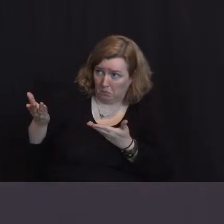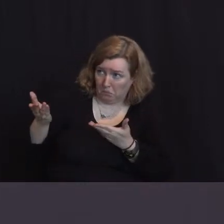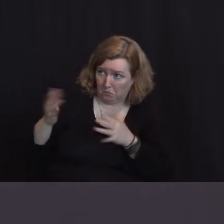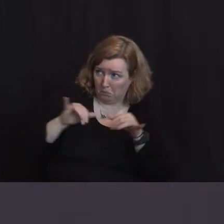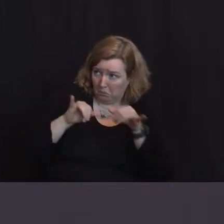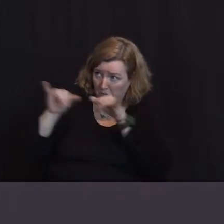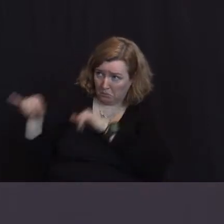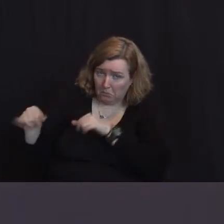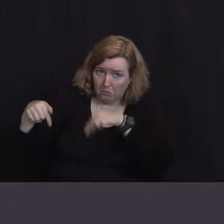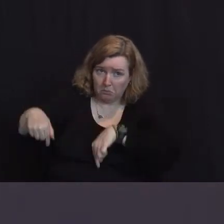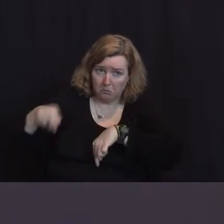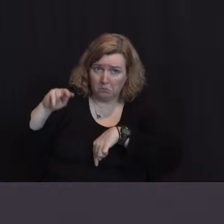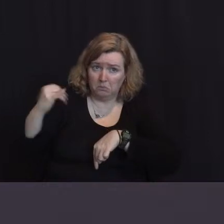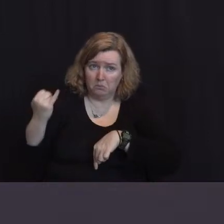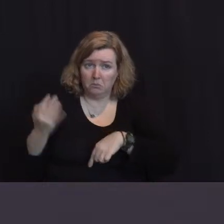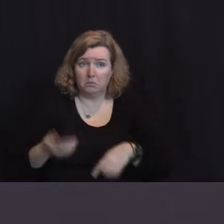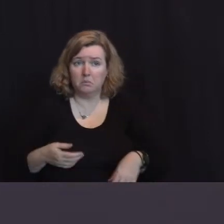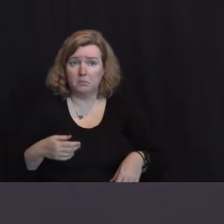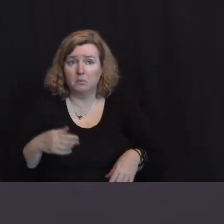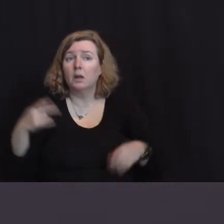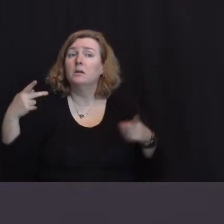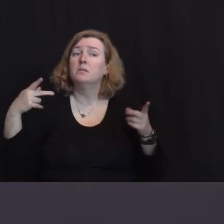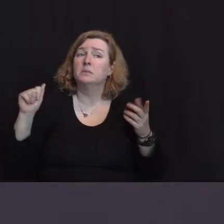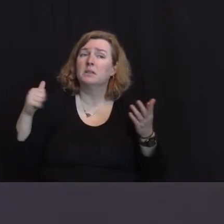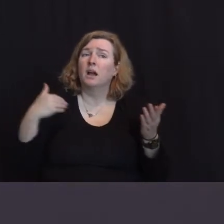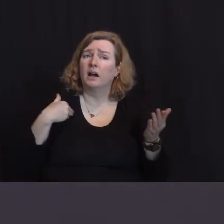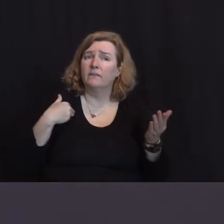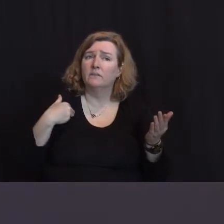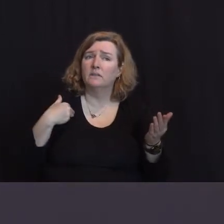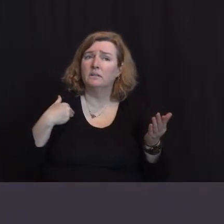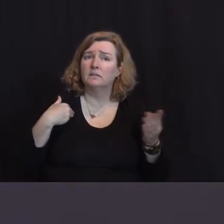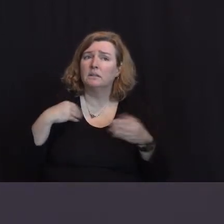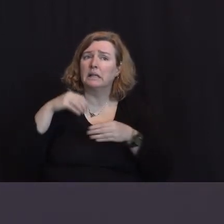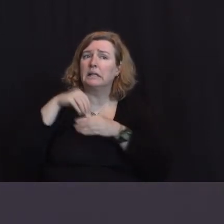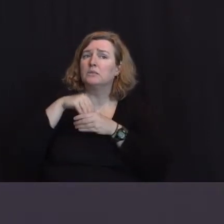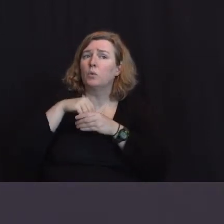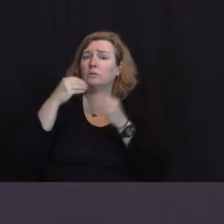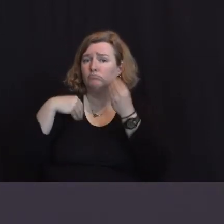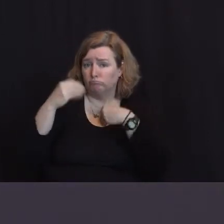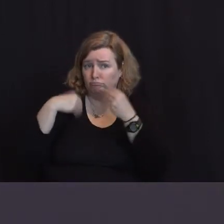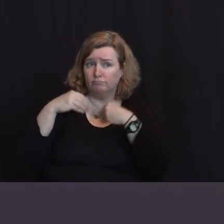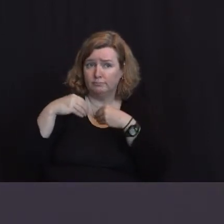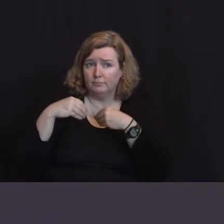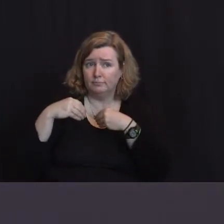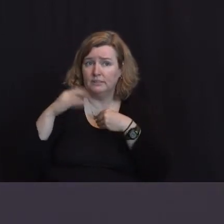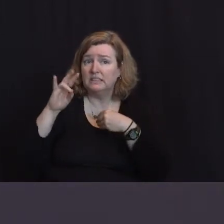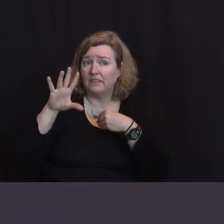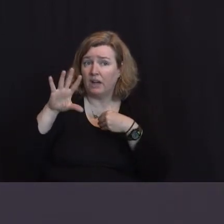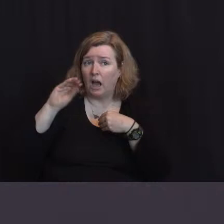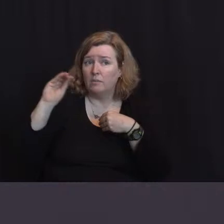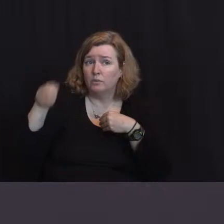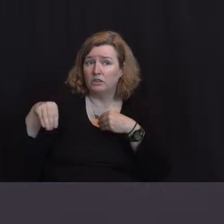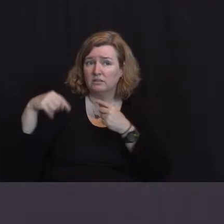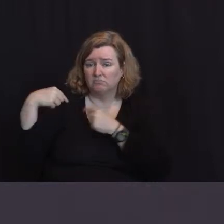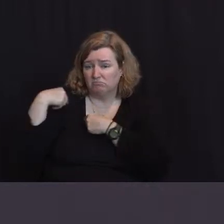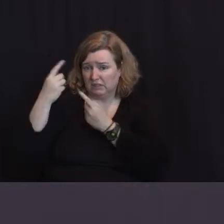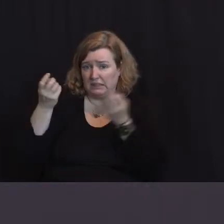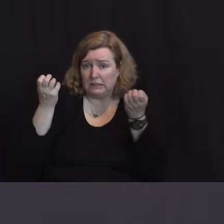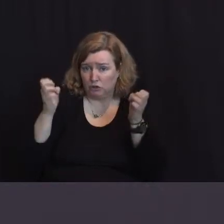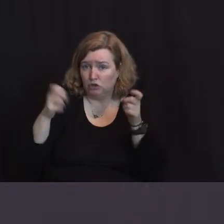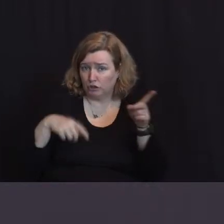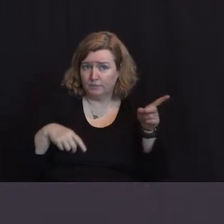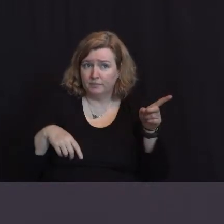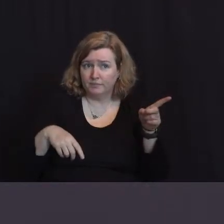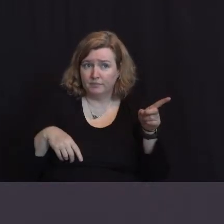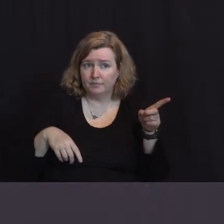at indoor dining at 75% since Easter. And even though they're larger than us, they had about triple the new cases of COVID